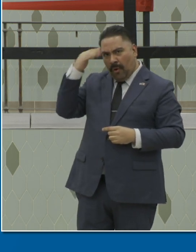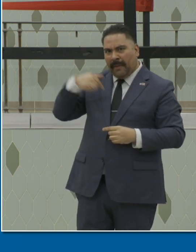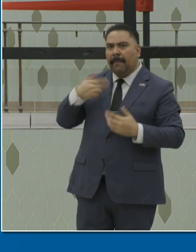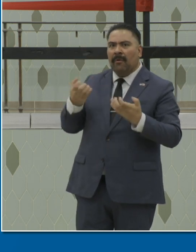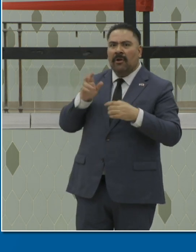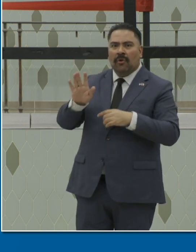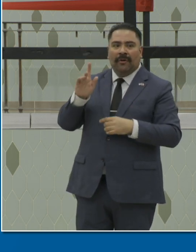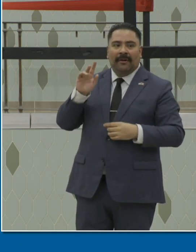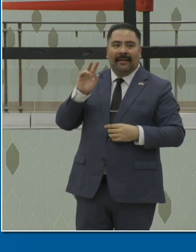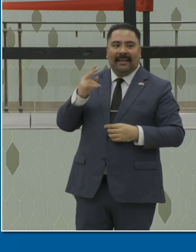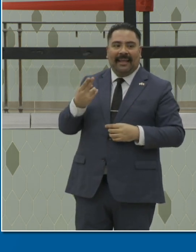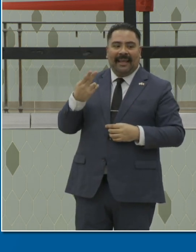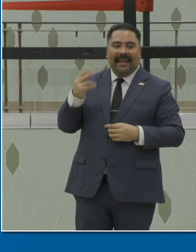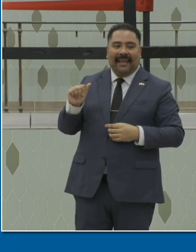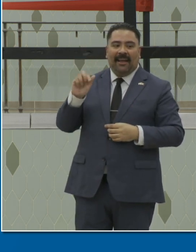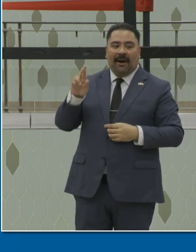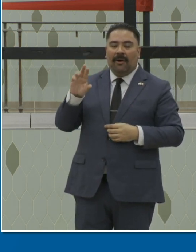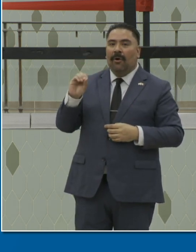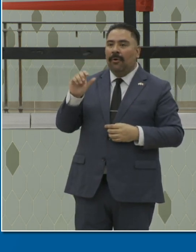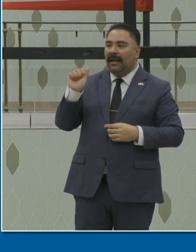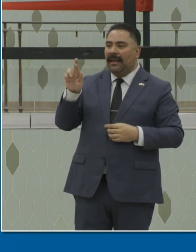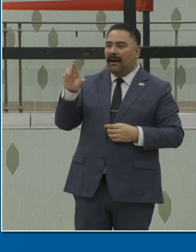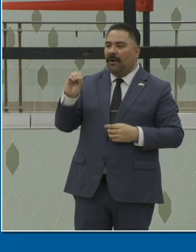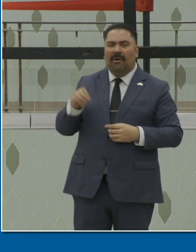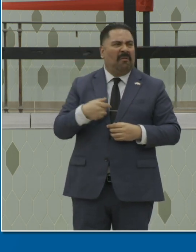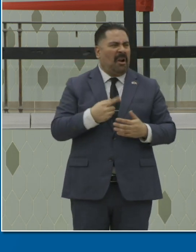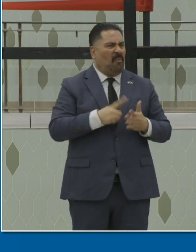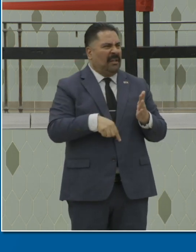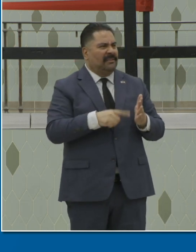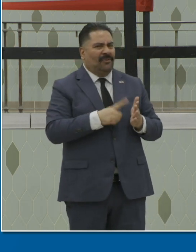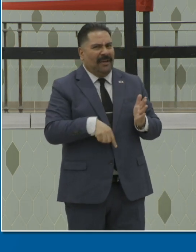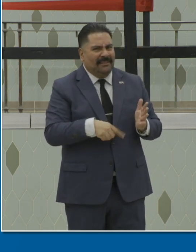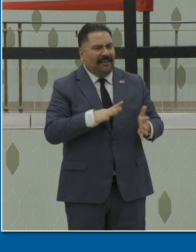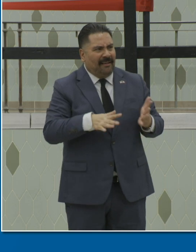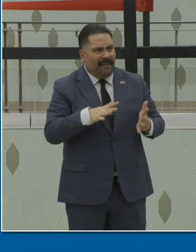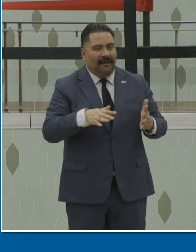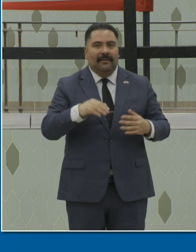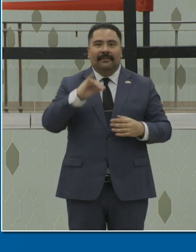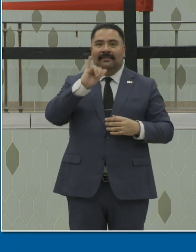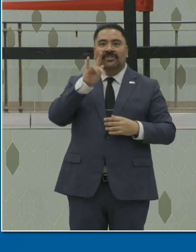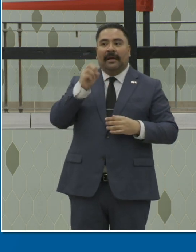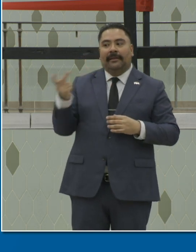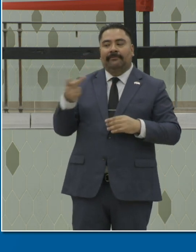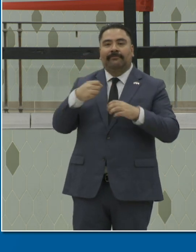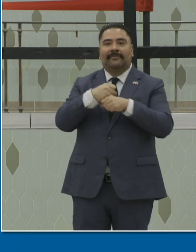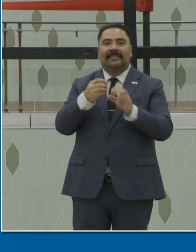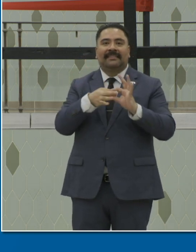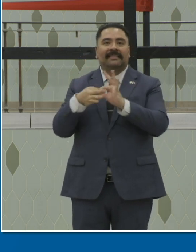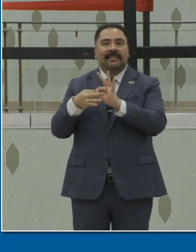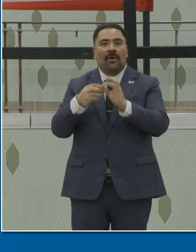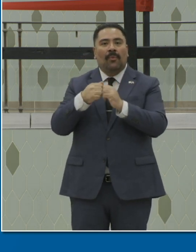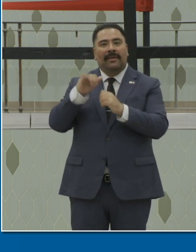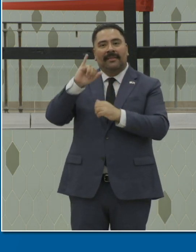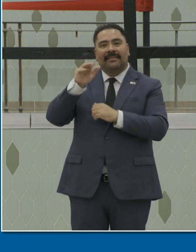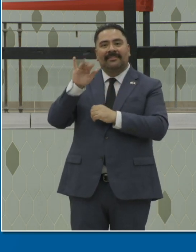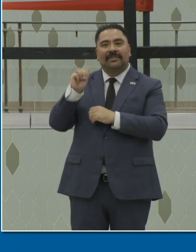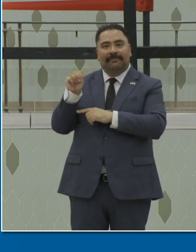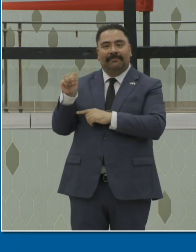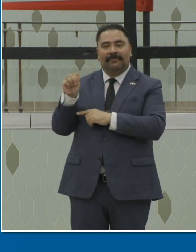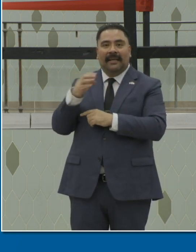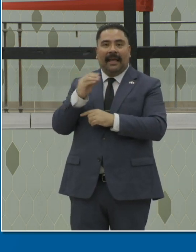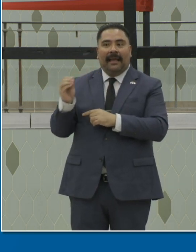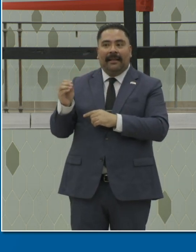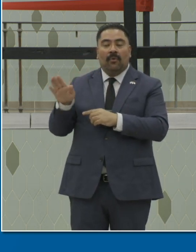your ARO. And he's like, what? And so Jackie built a relationship with Jim